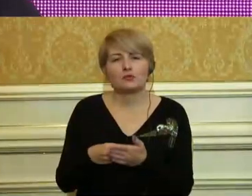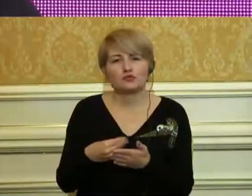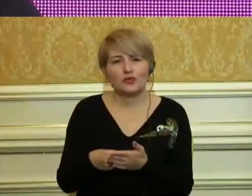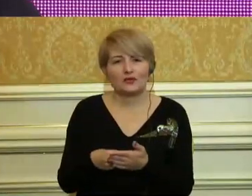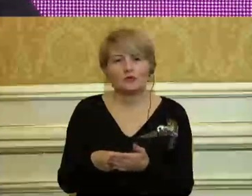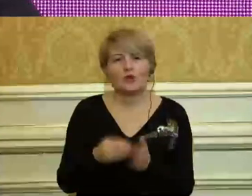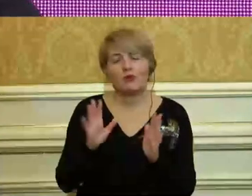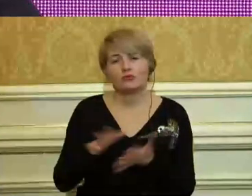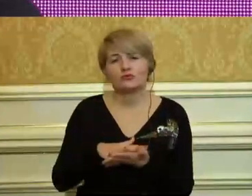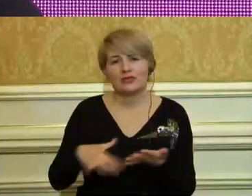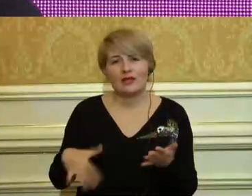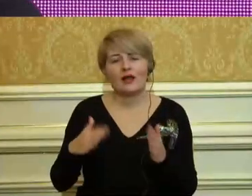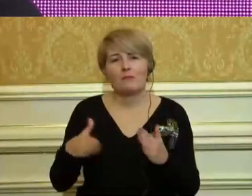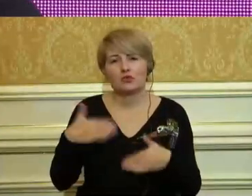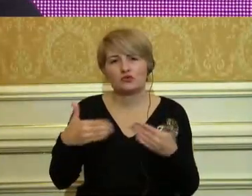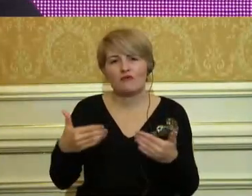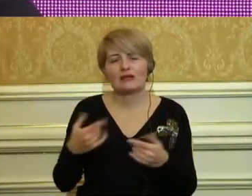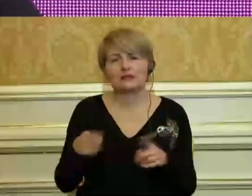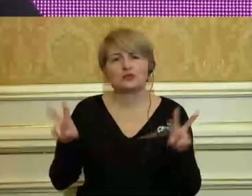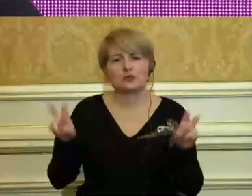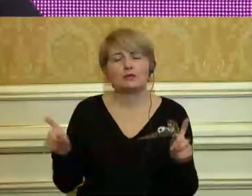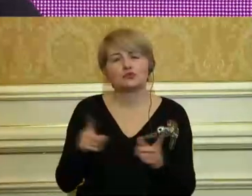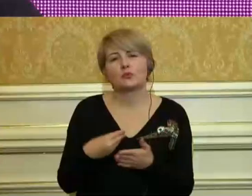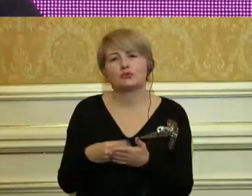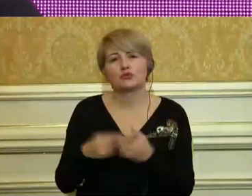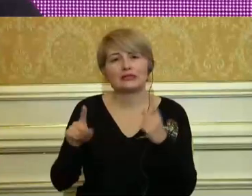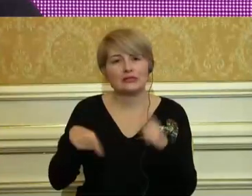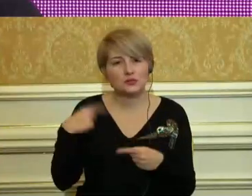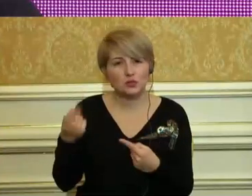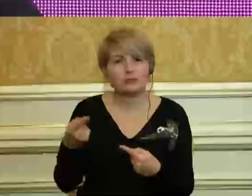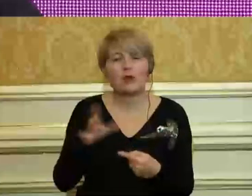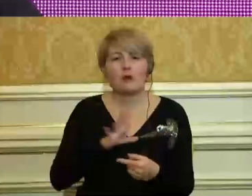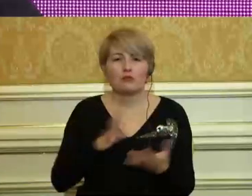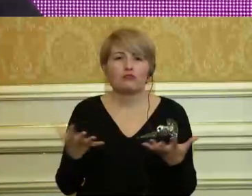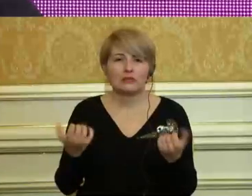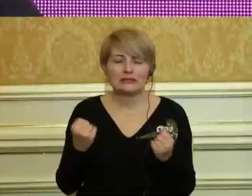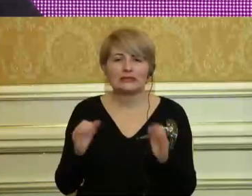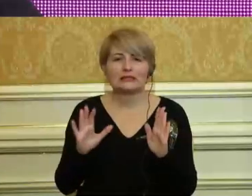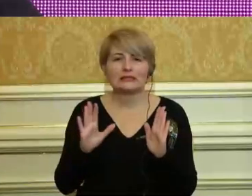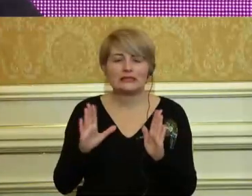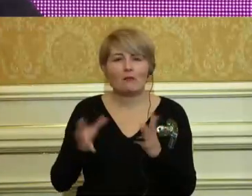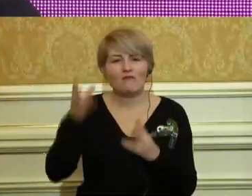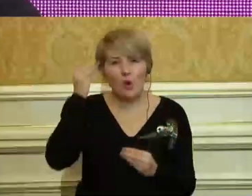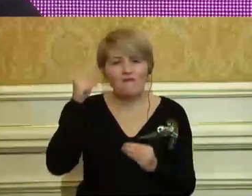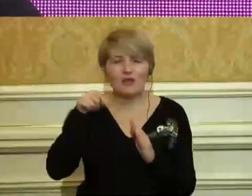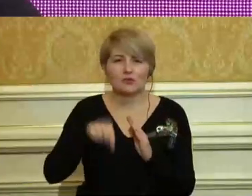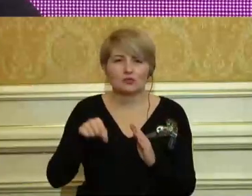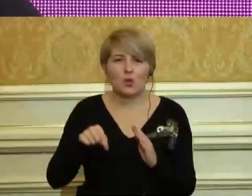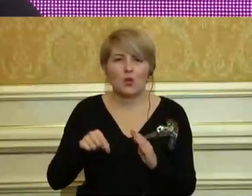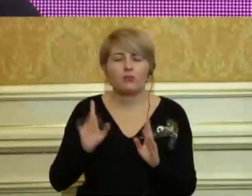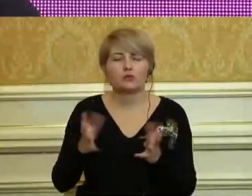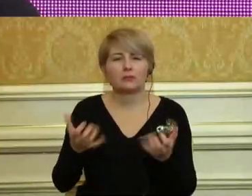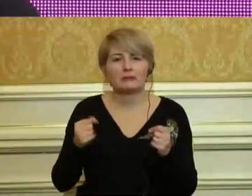gender of the for budget. So, well, she will promote in this very issue, because the next budget should be approved with